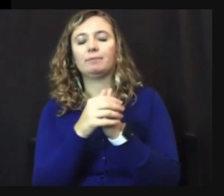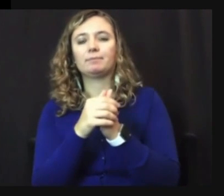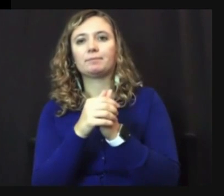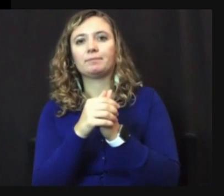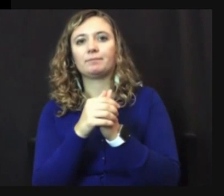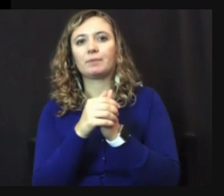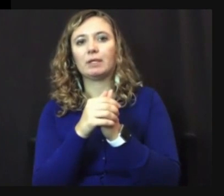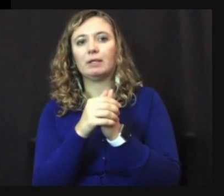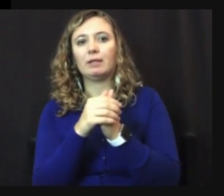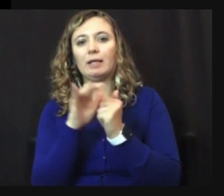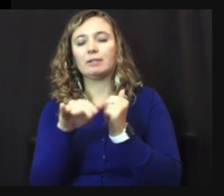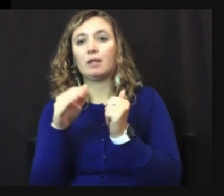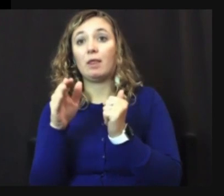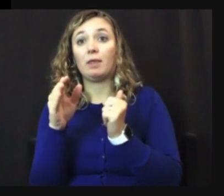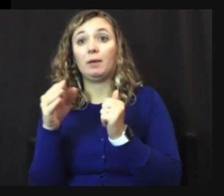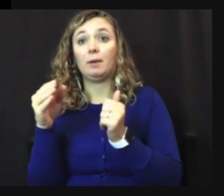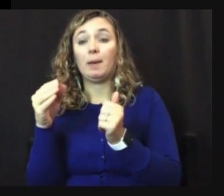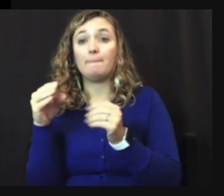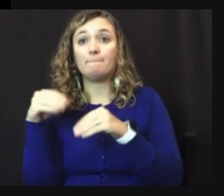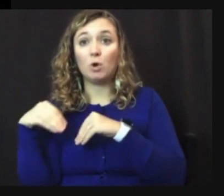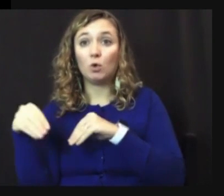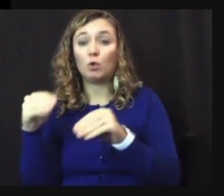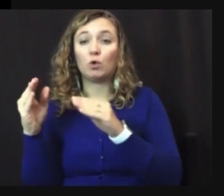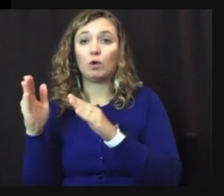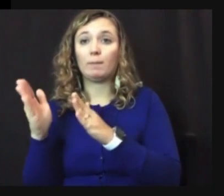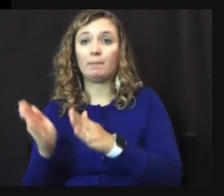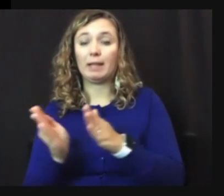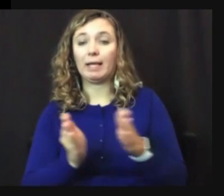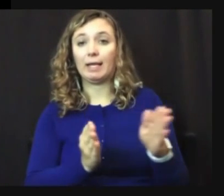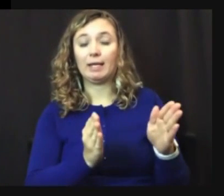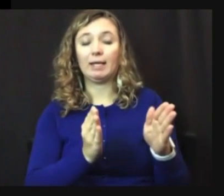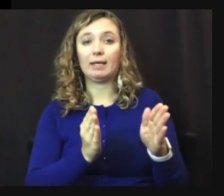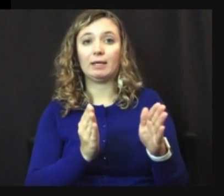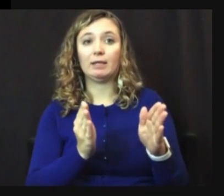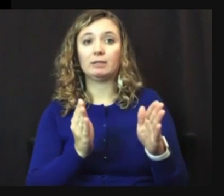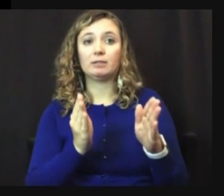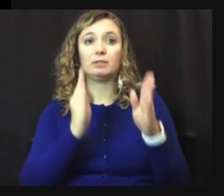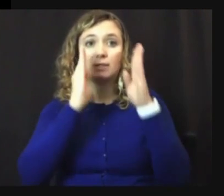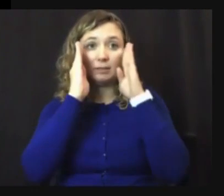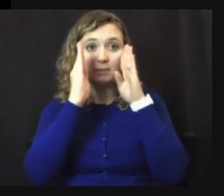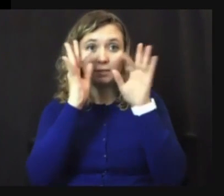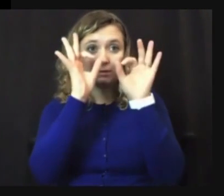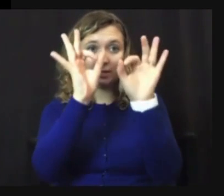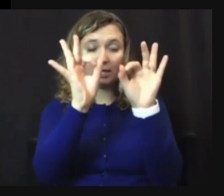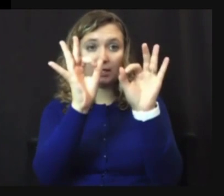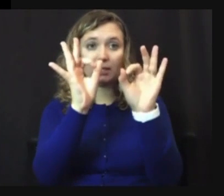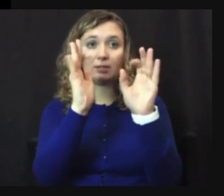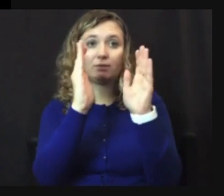motor planning piece of keeping our eyes tuned into what we're looking at.